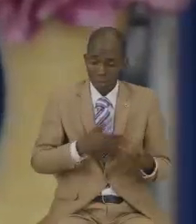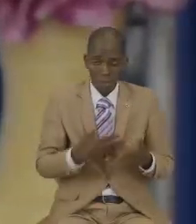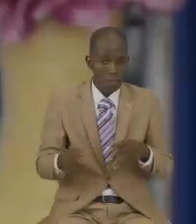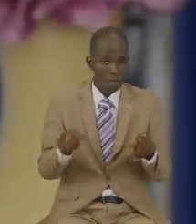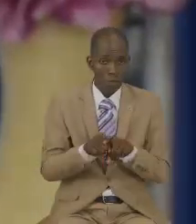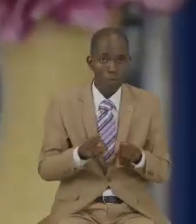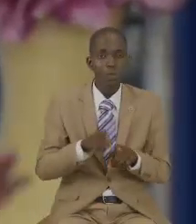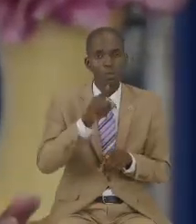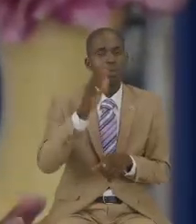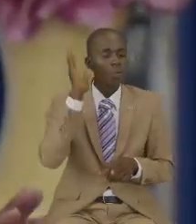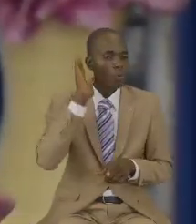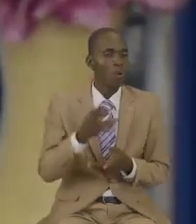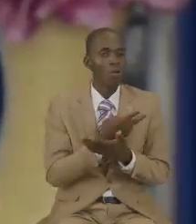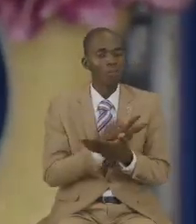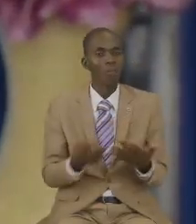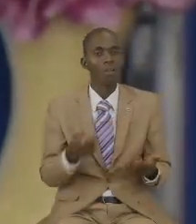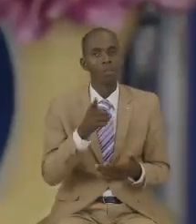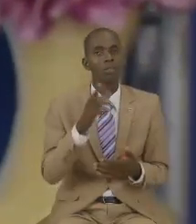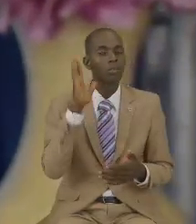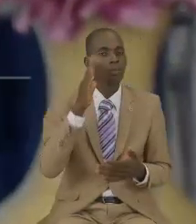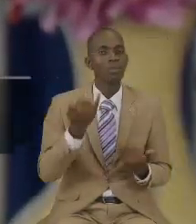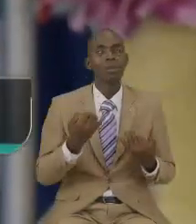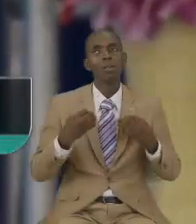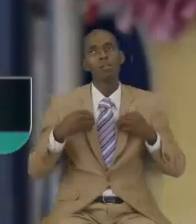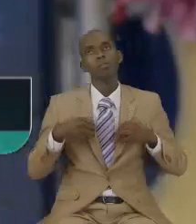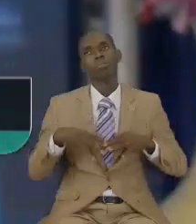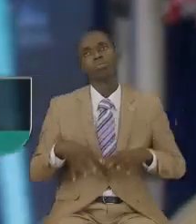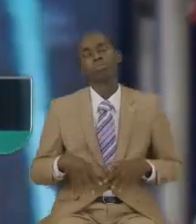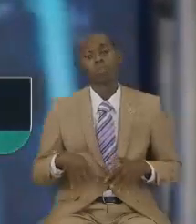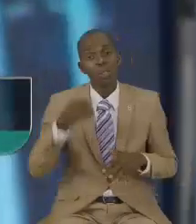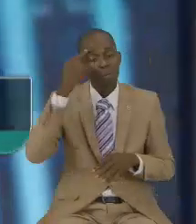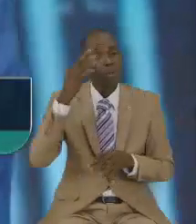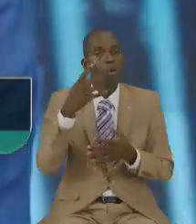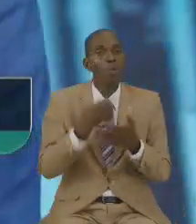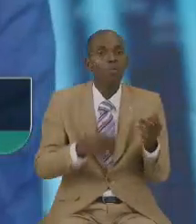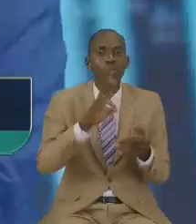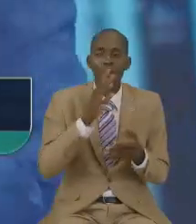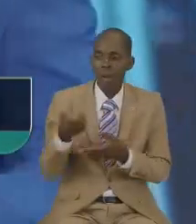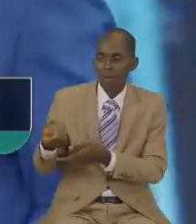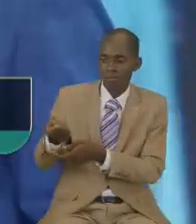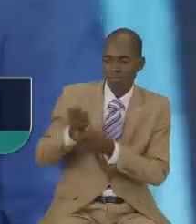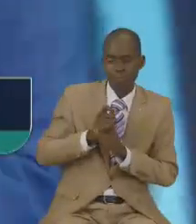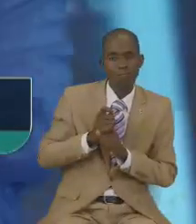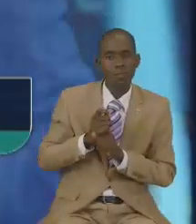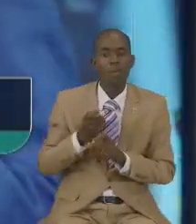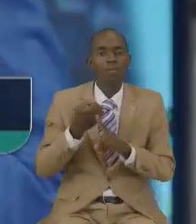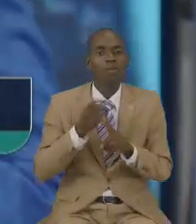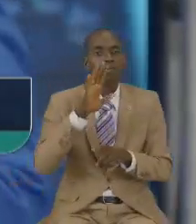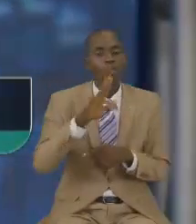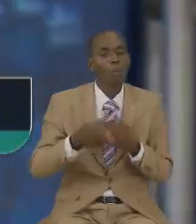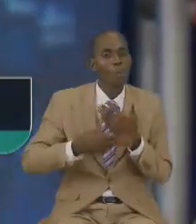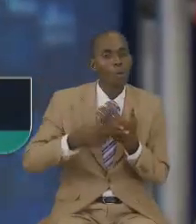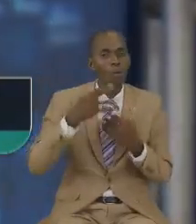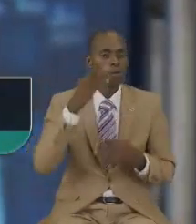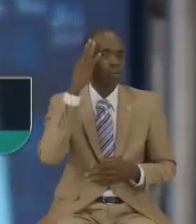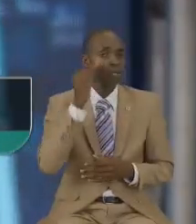you will fail, and then you are down because of what you are withdrawing from your bank. If you told